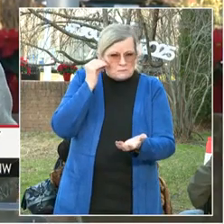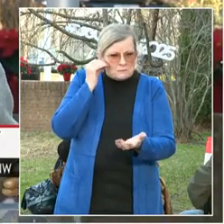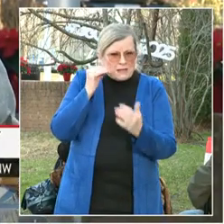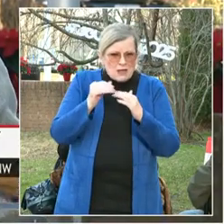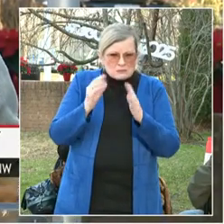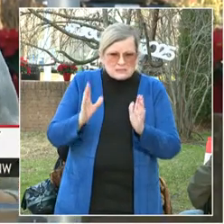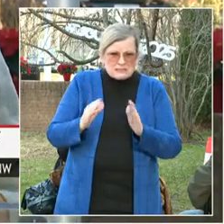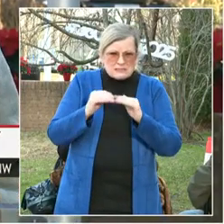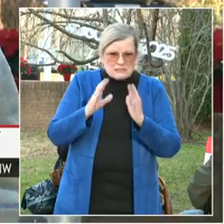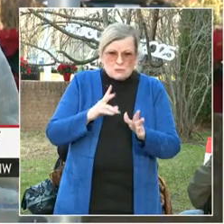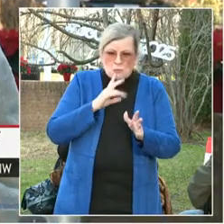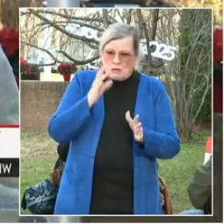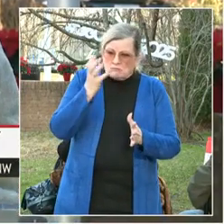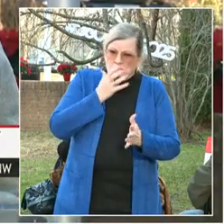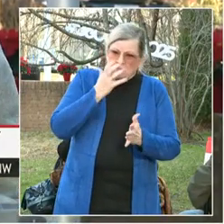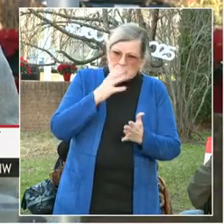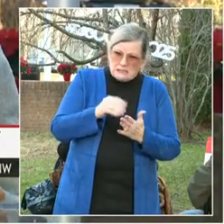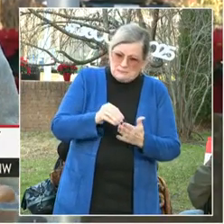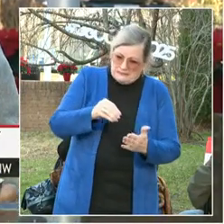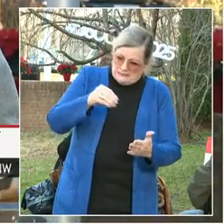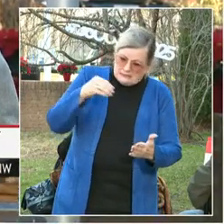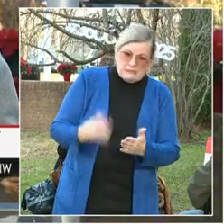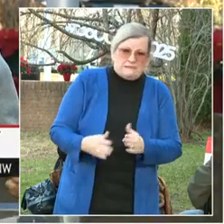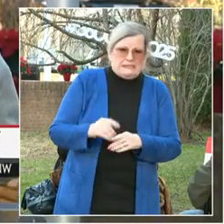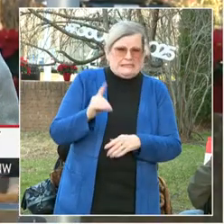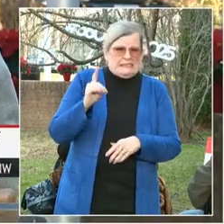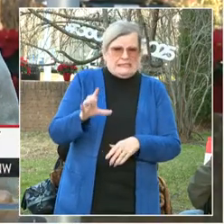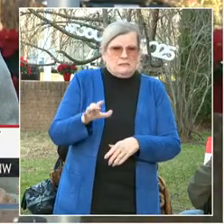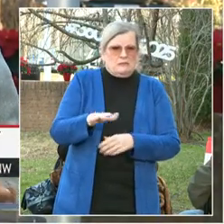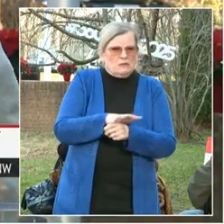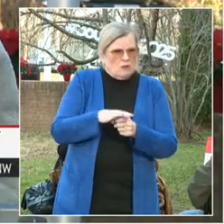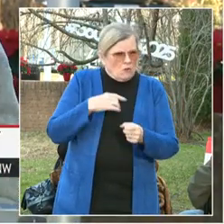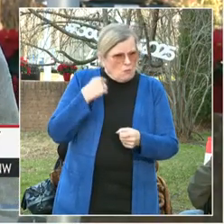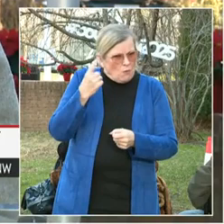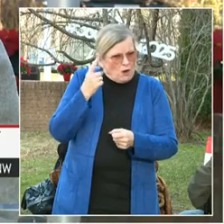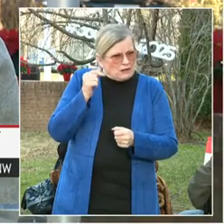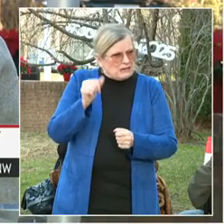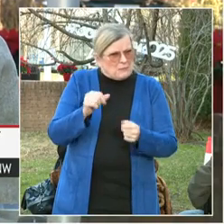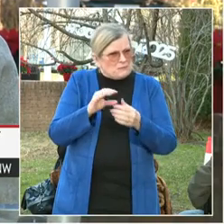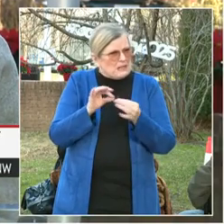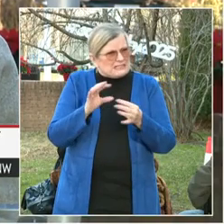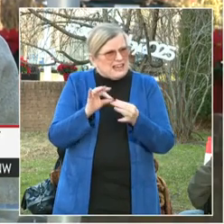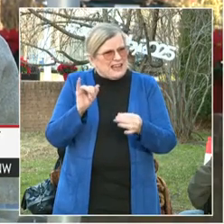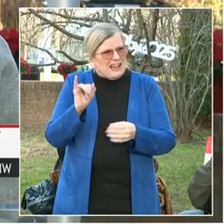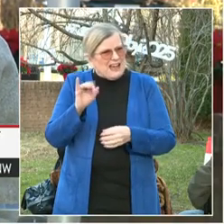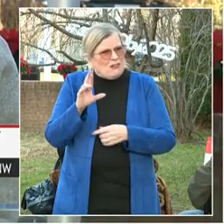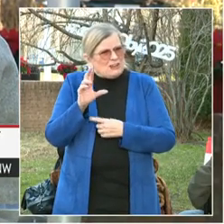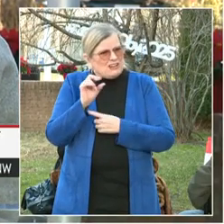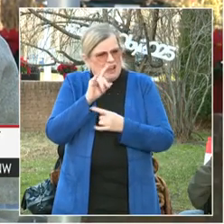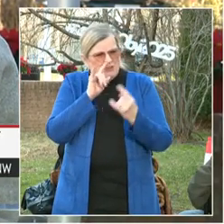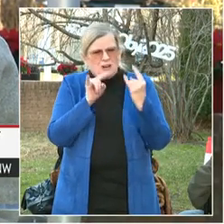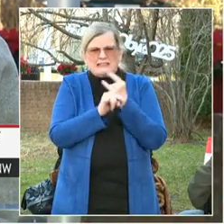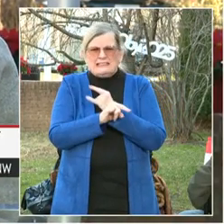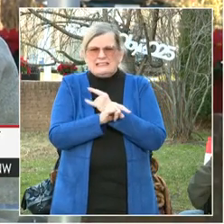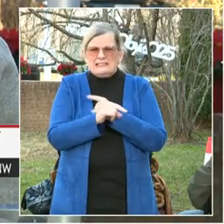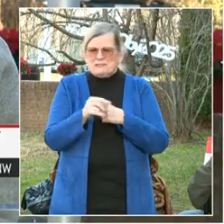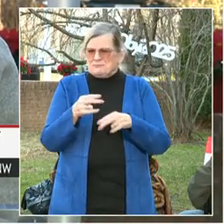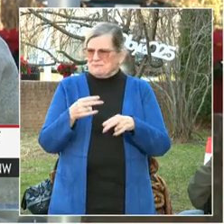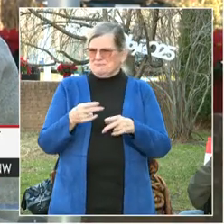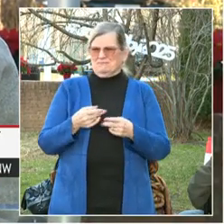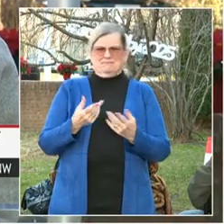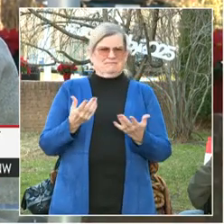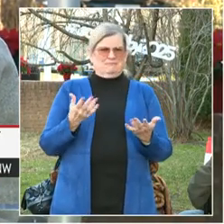D.C. So I think it's, I was wondering if somebody could speak to that, just sort of frankly, the irony of it, to people who don't live in this